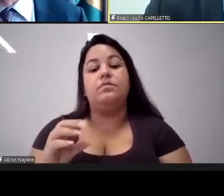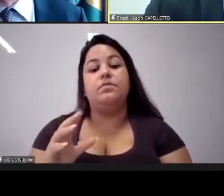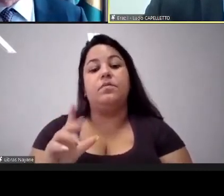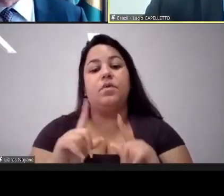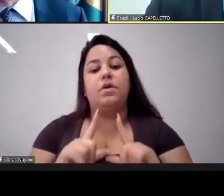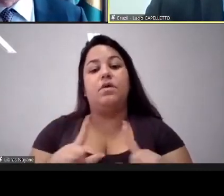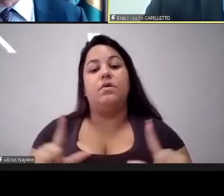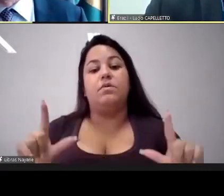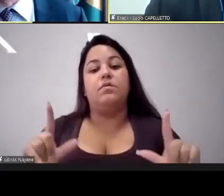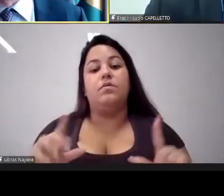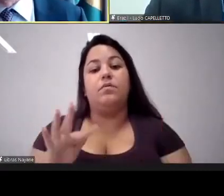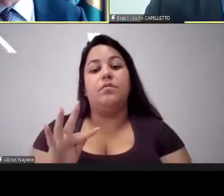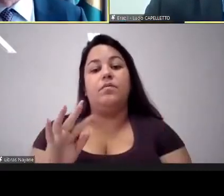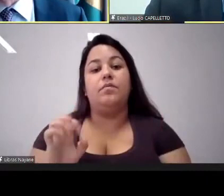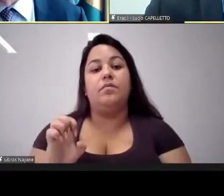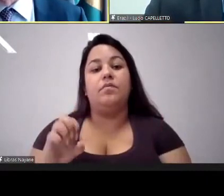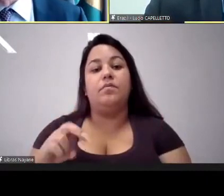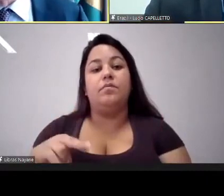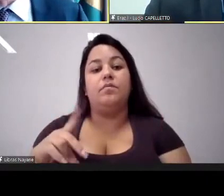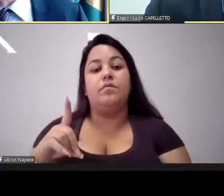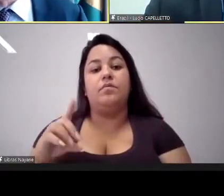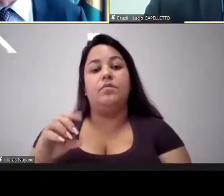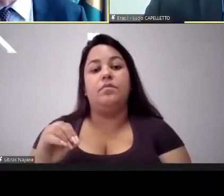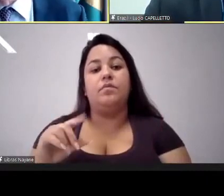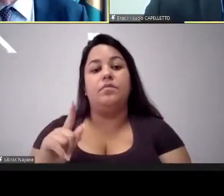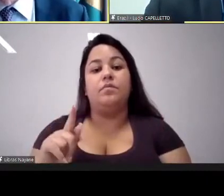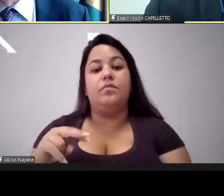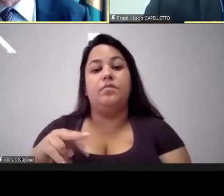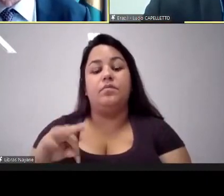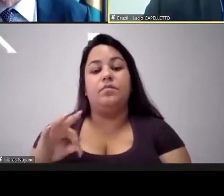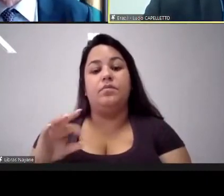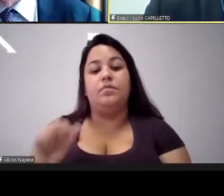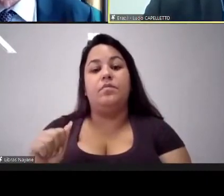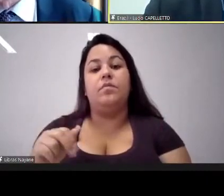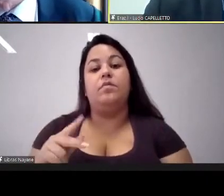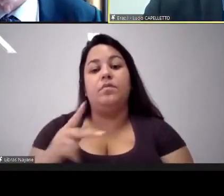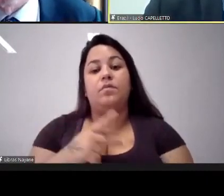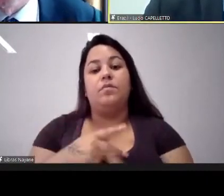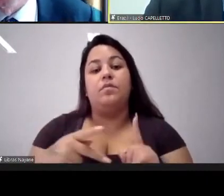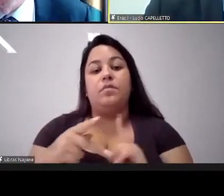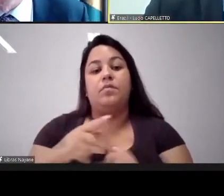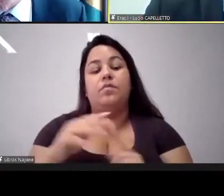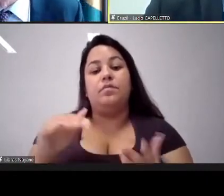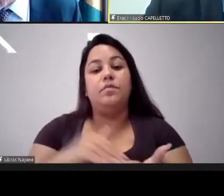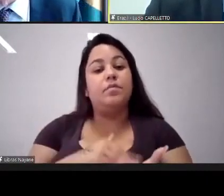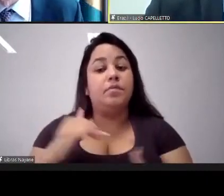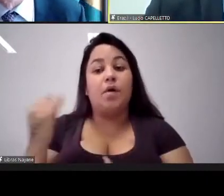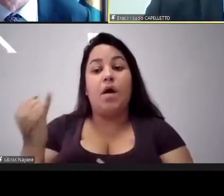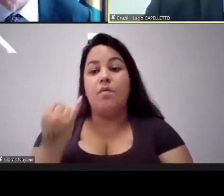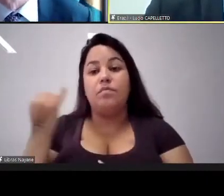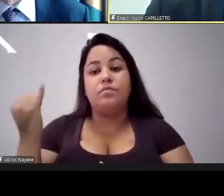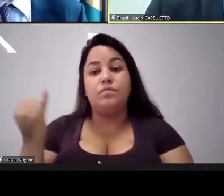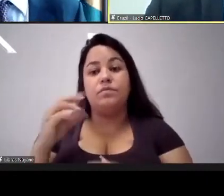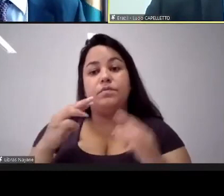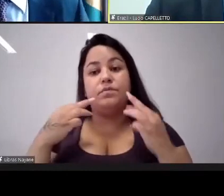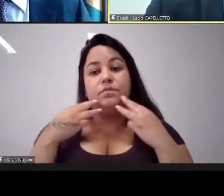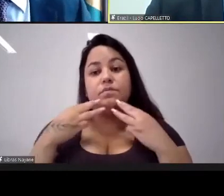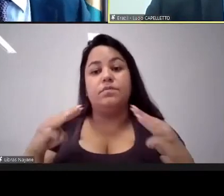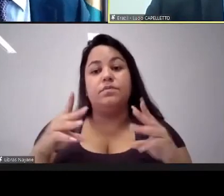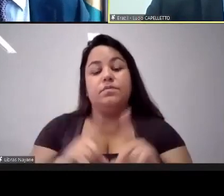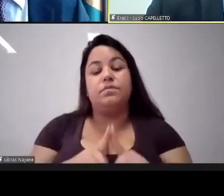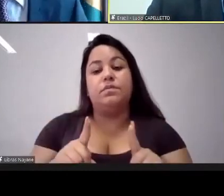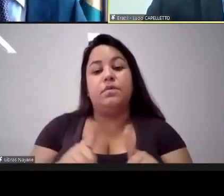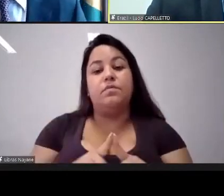and also share the panel with Mauricio and Fernando, and congratulate Ronaldo